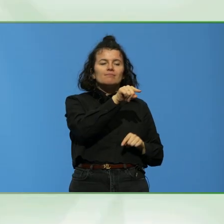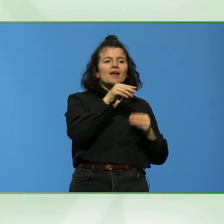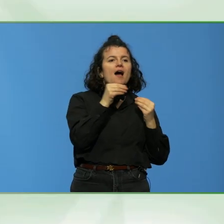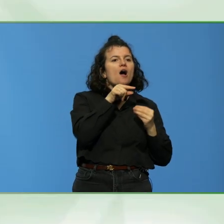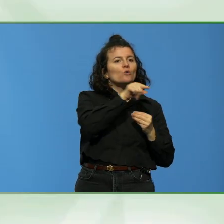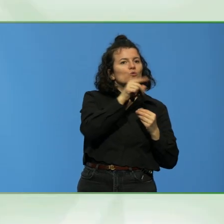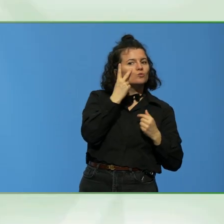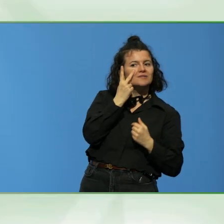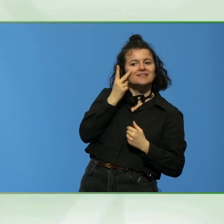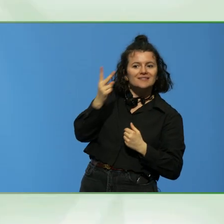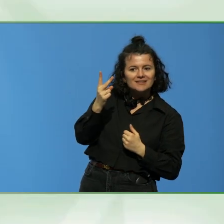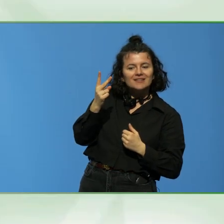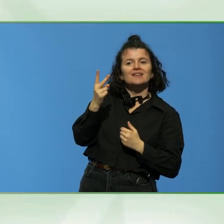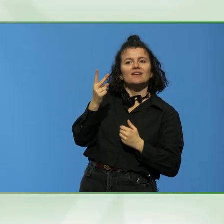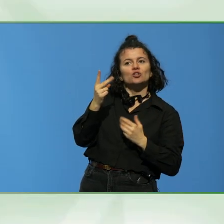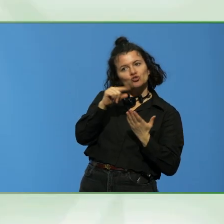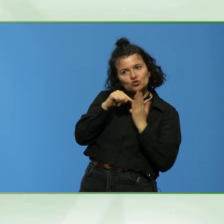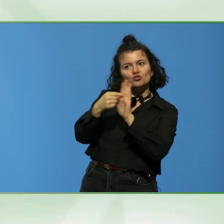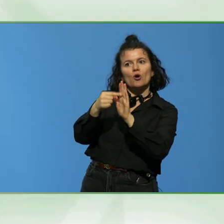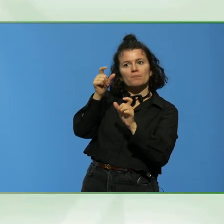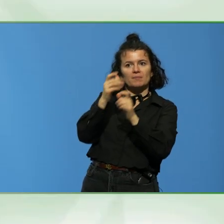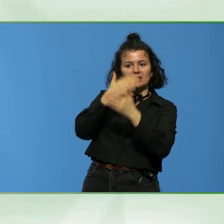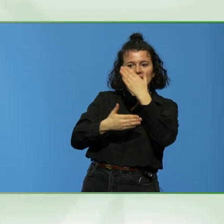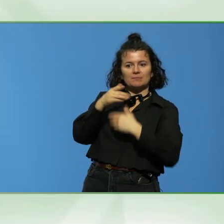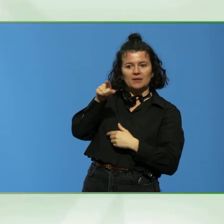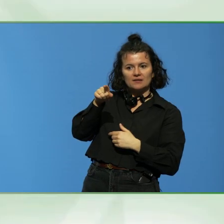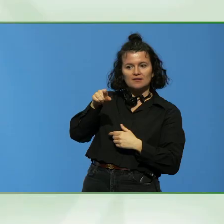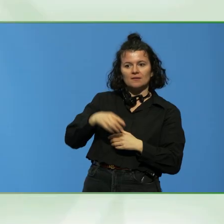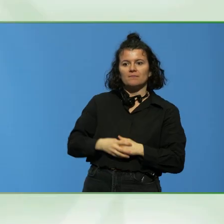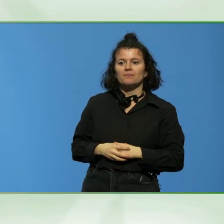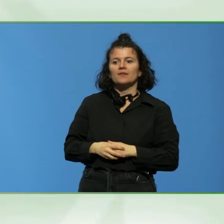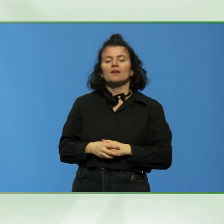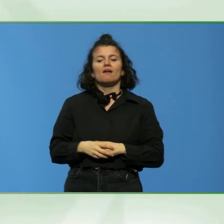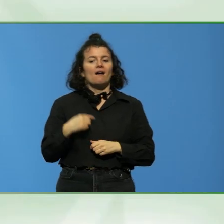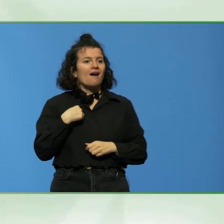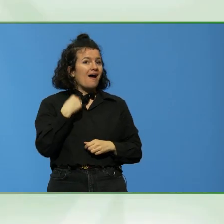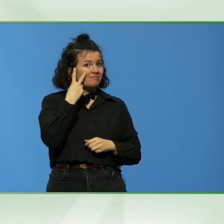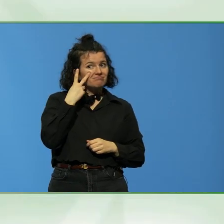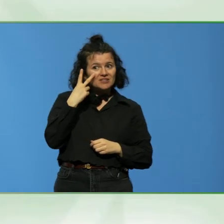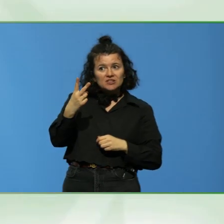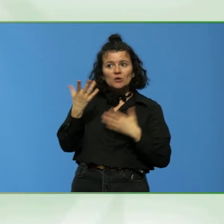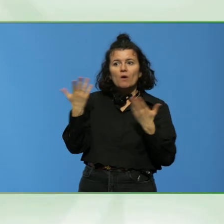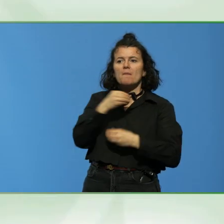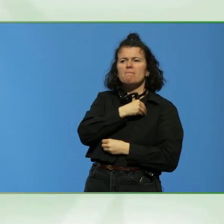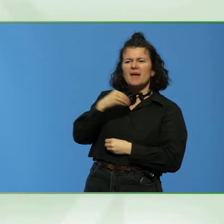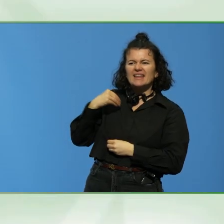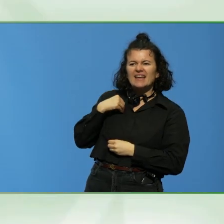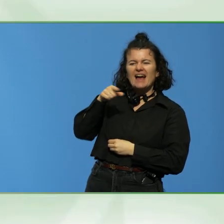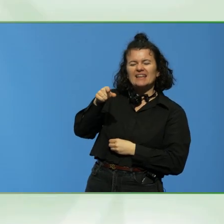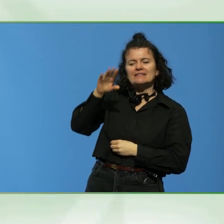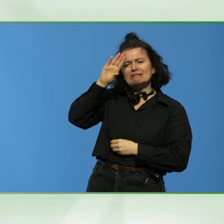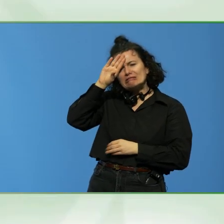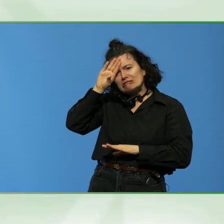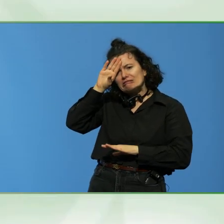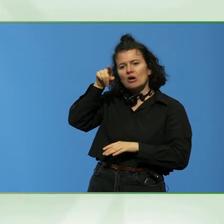refer directly here to medical approach, to charity approach, to social approach, and human rights-based approach.